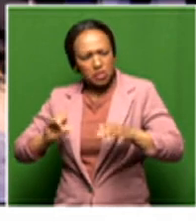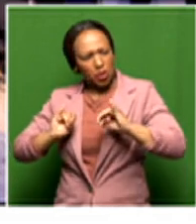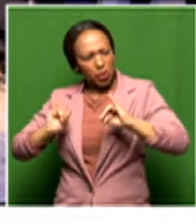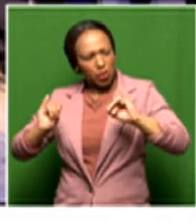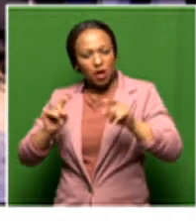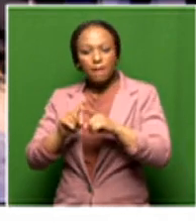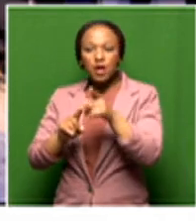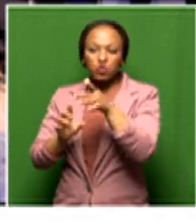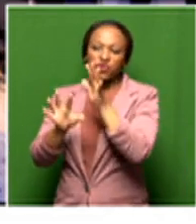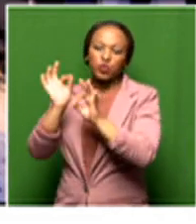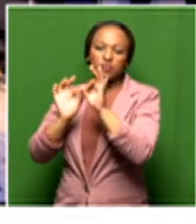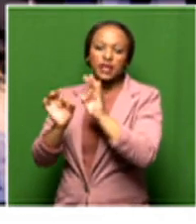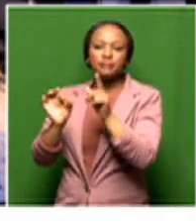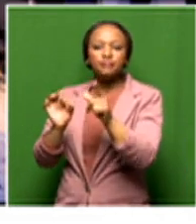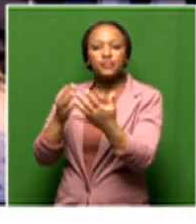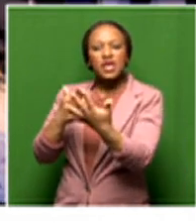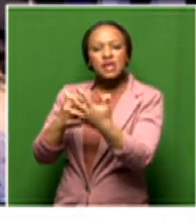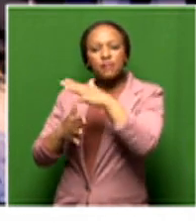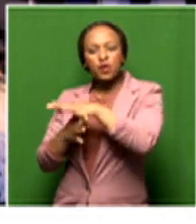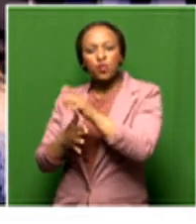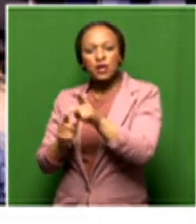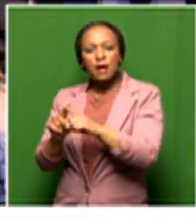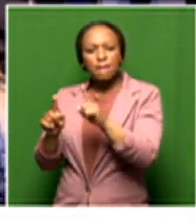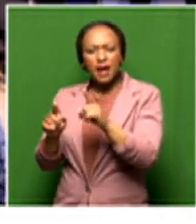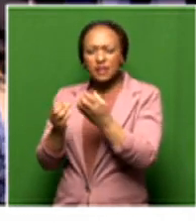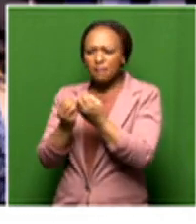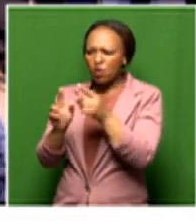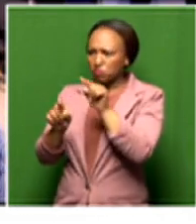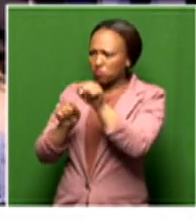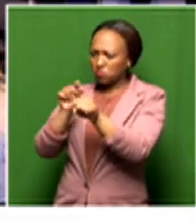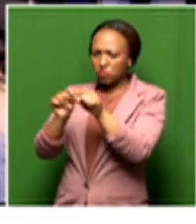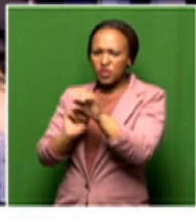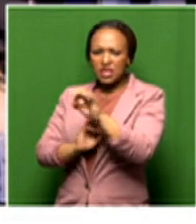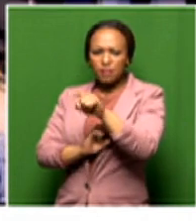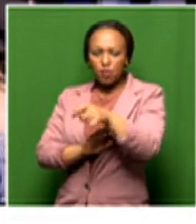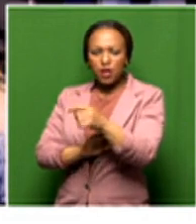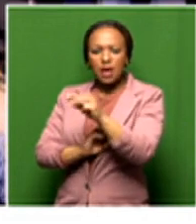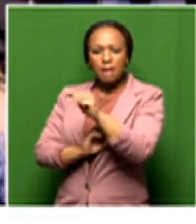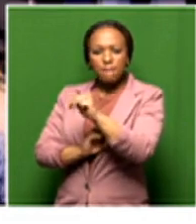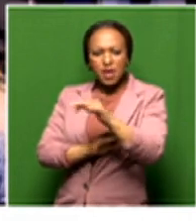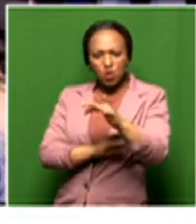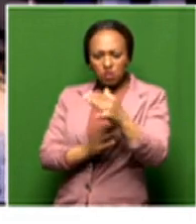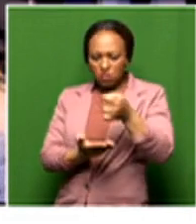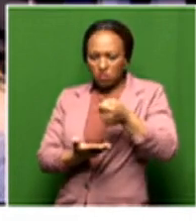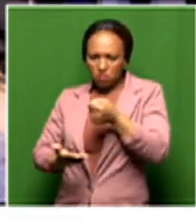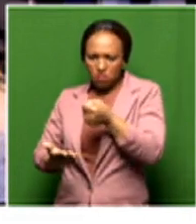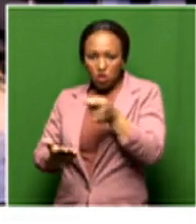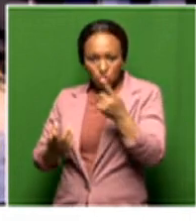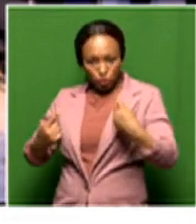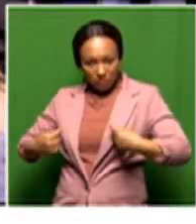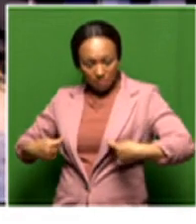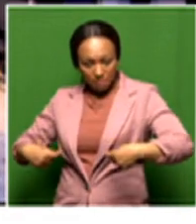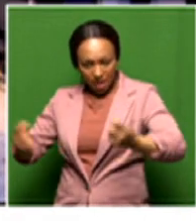in terms of where you've been spending money, but there has been great criticism about the 3.3 million rand that you have spent